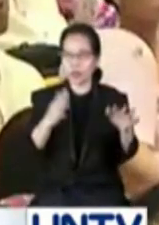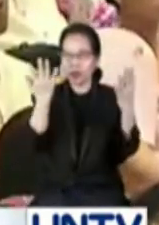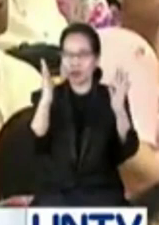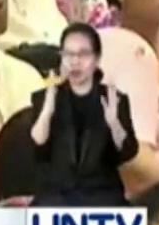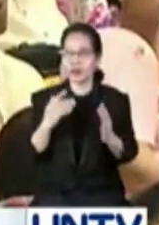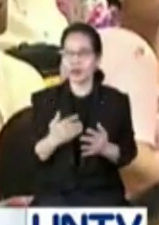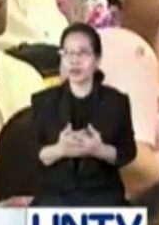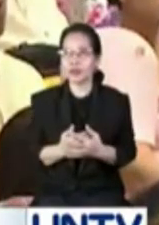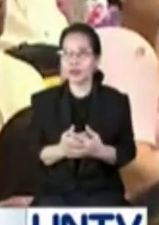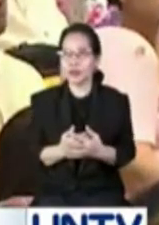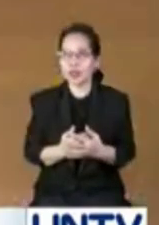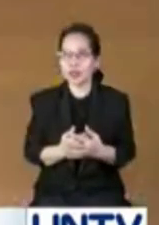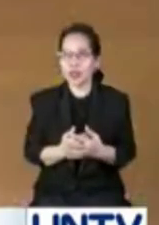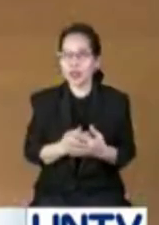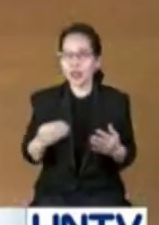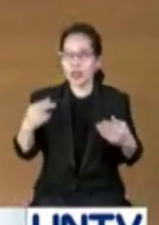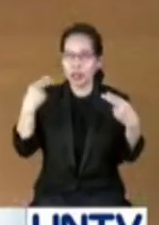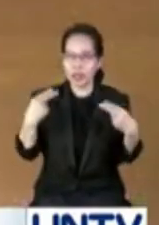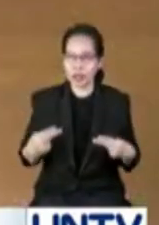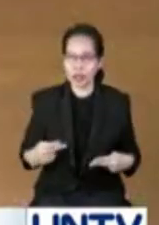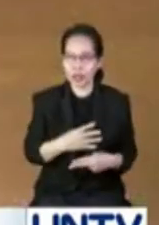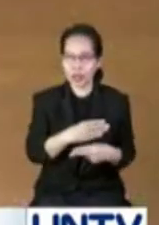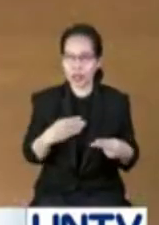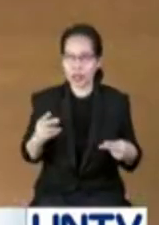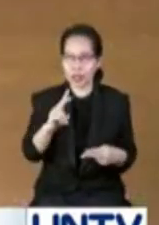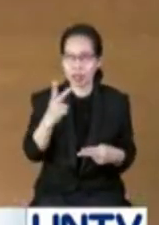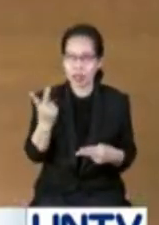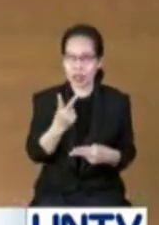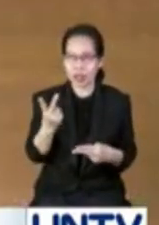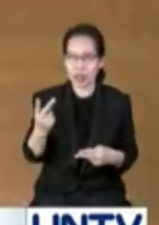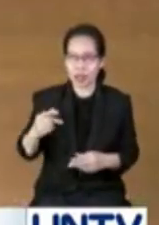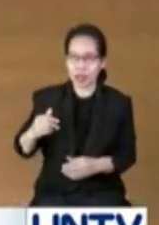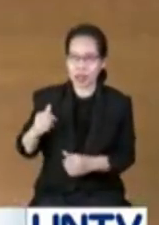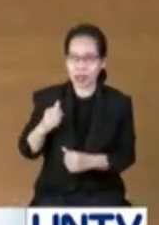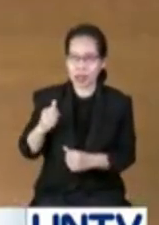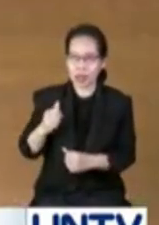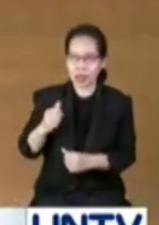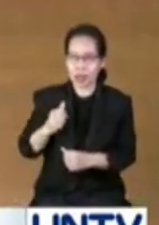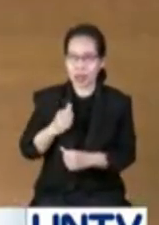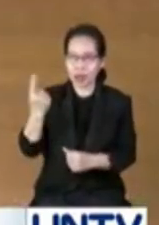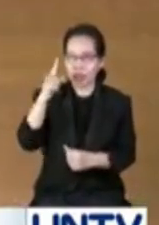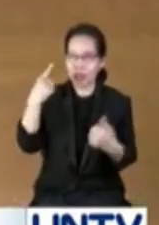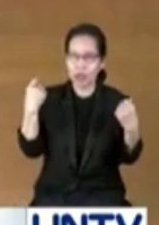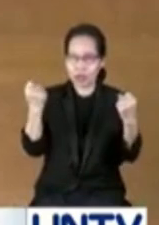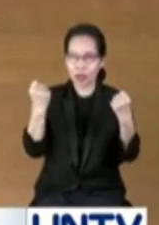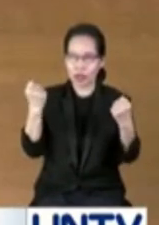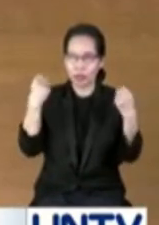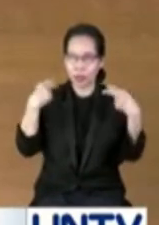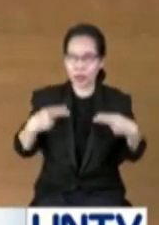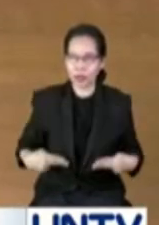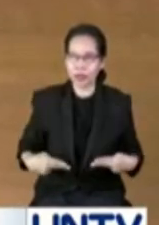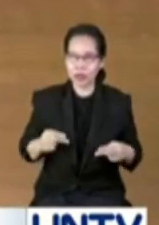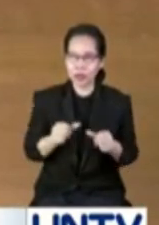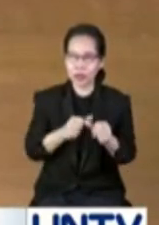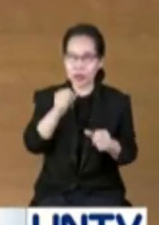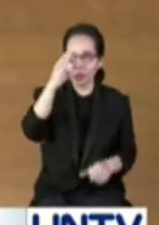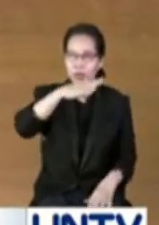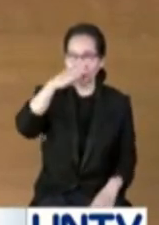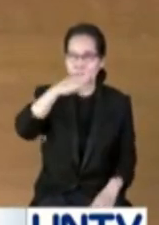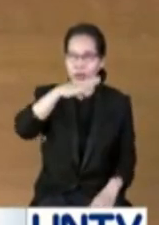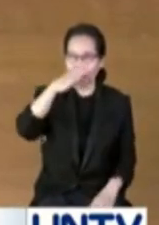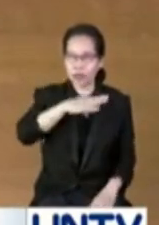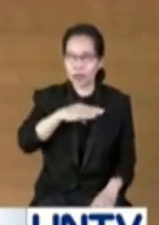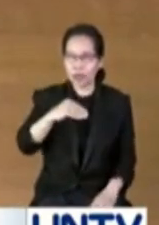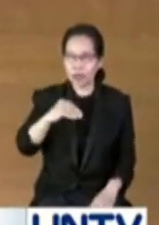Ang kalusugan ang ikalawang armas para sa lakas ng pangangatawan ng bawat Pilipino.